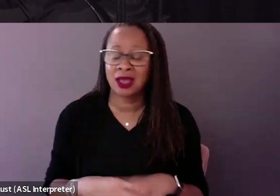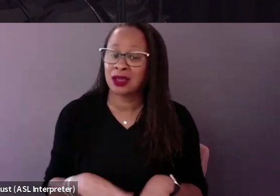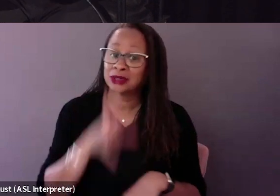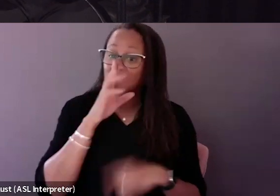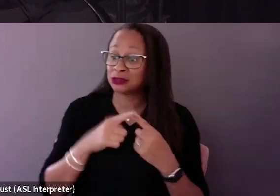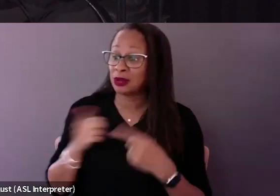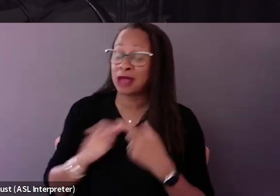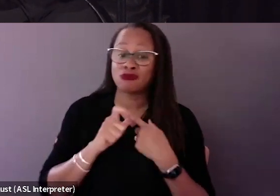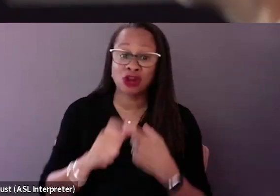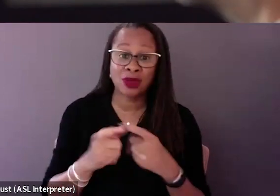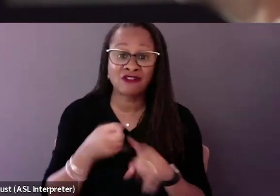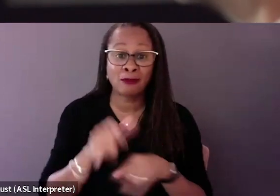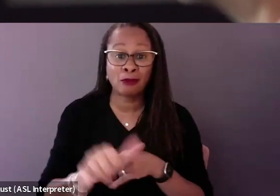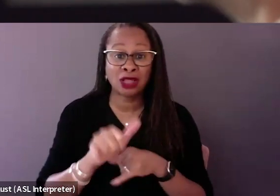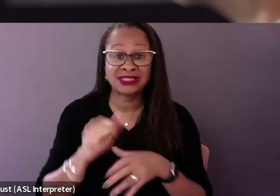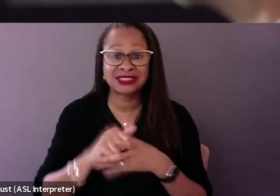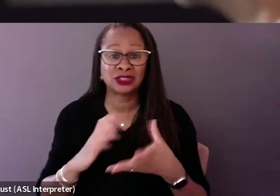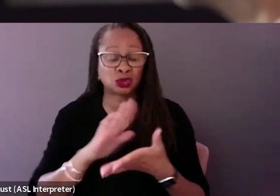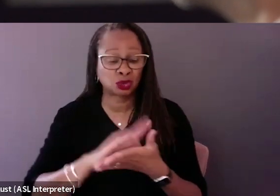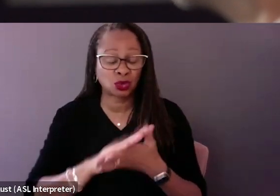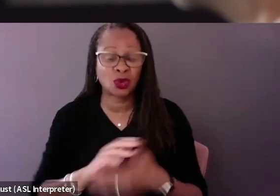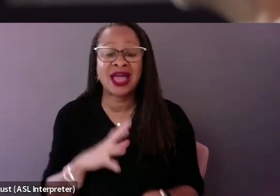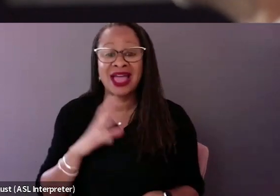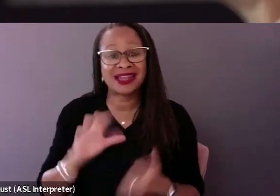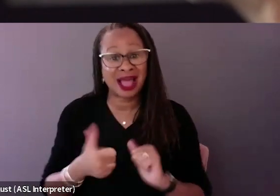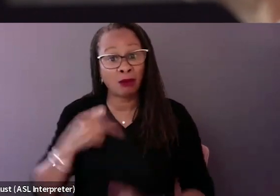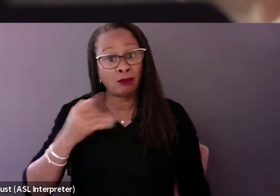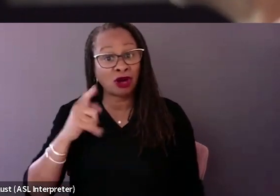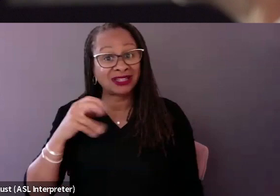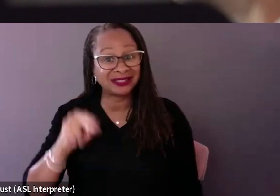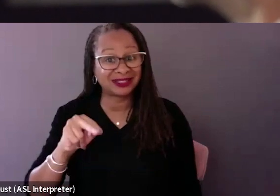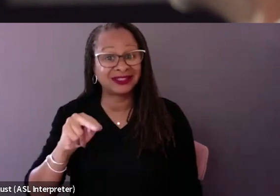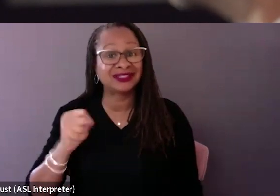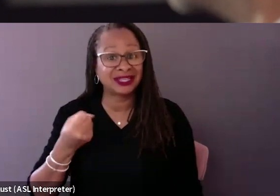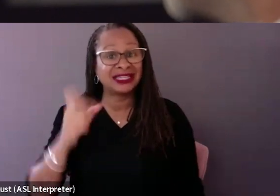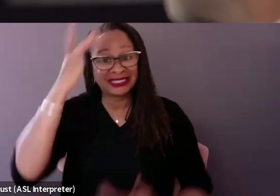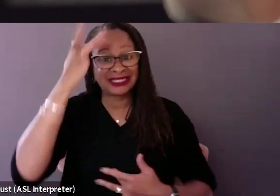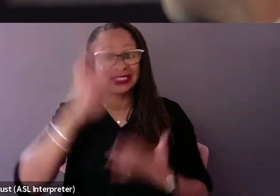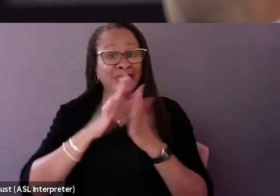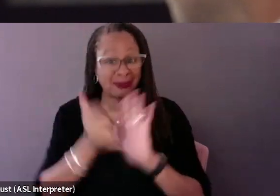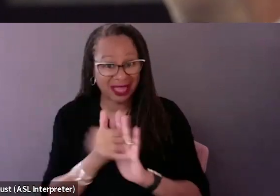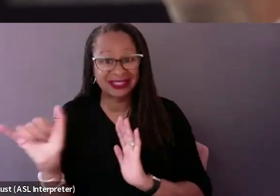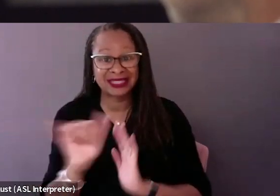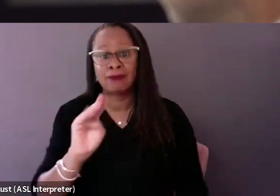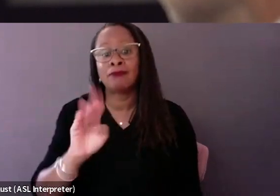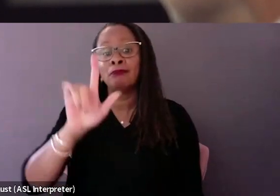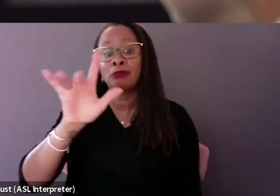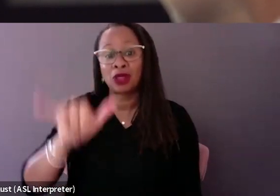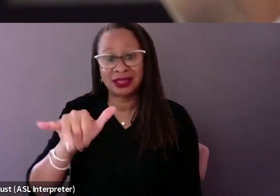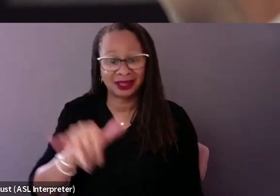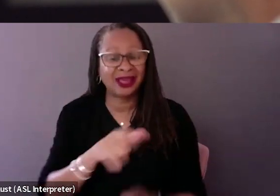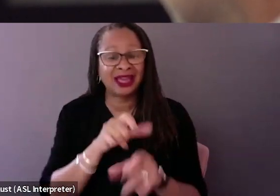in school and how Parkinson sort of became that bully in a certain way. And that he finds this